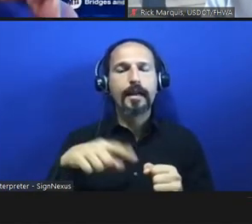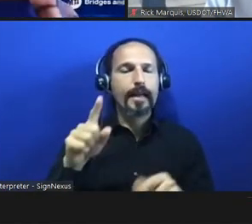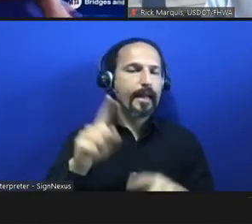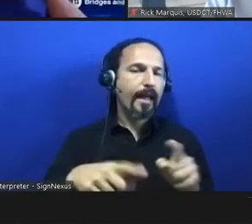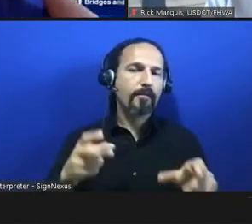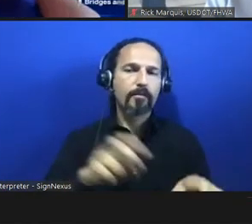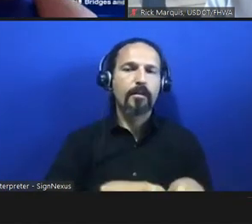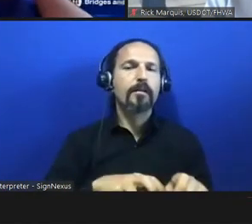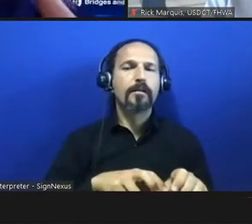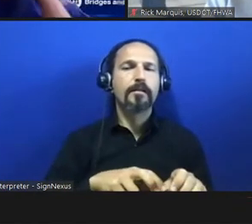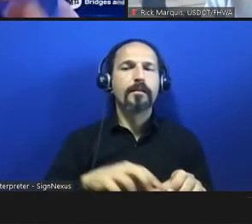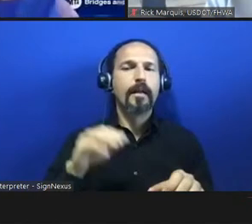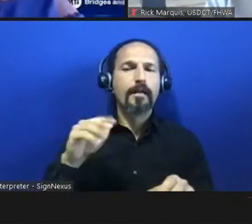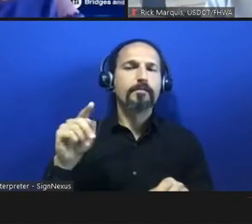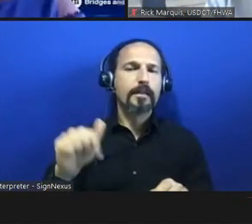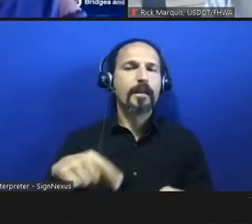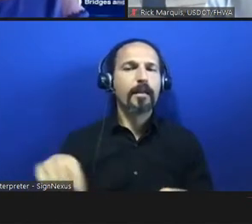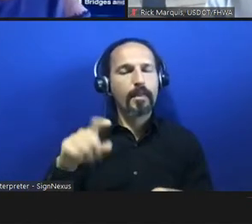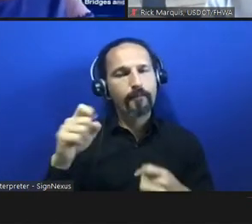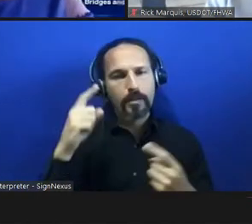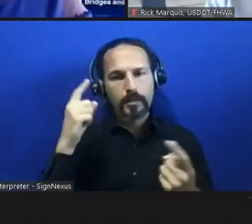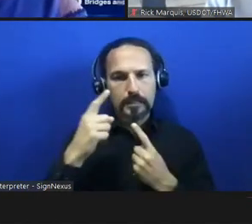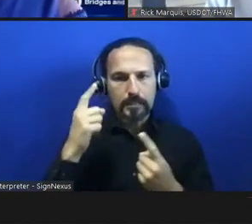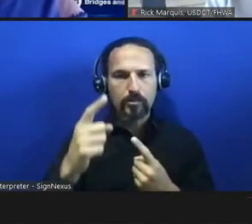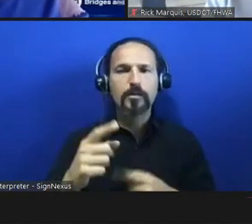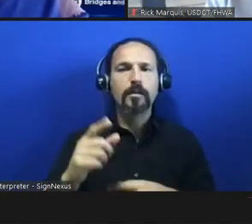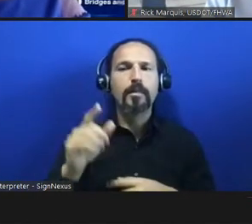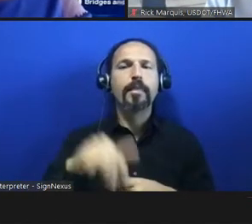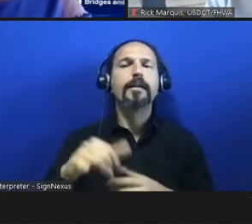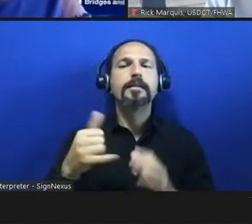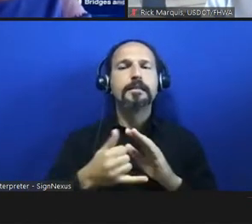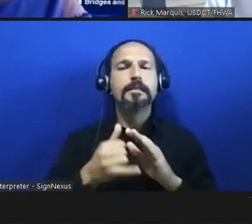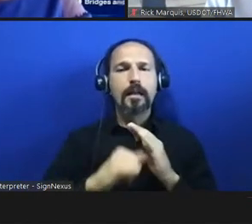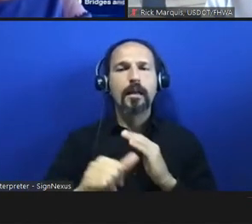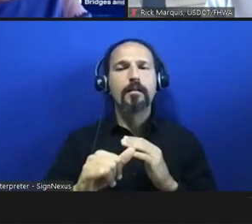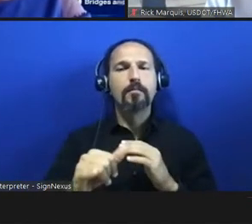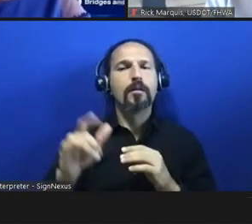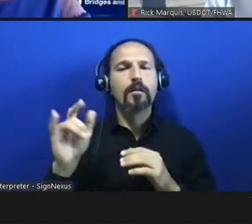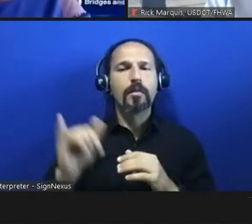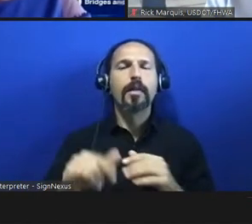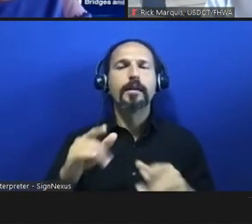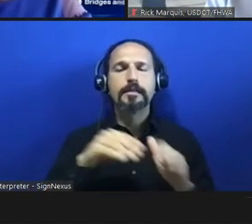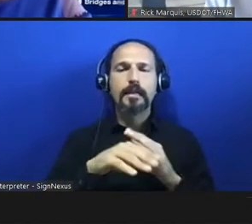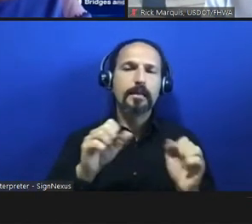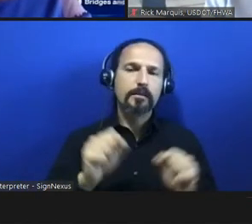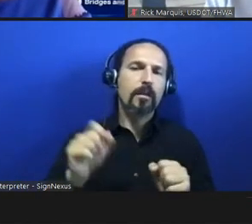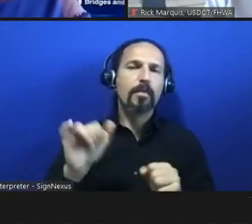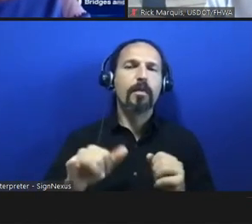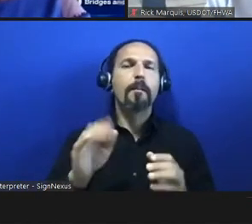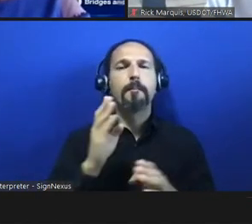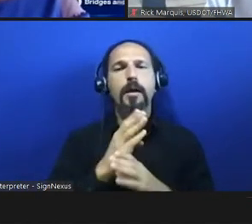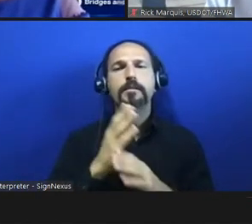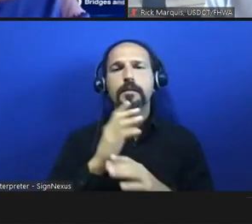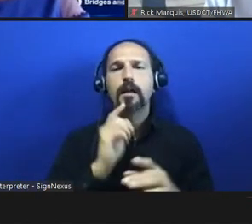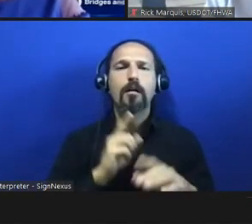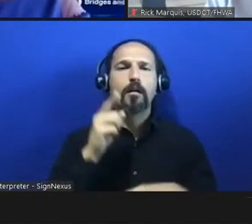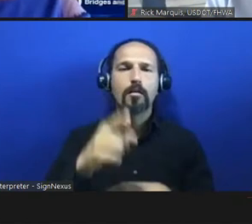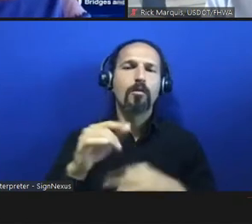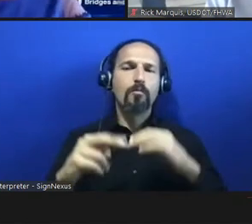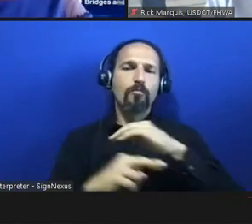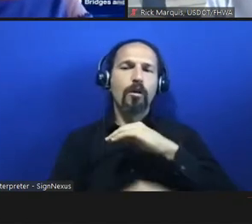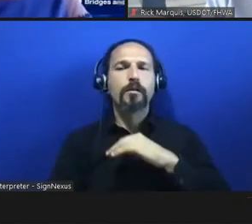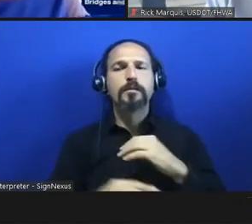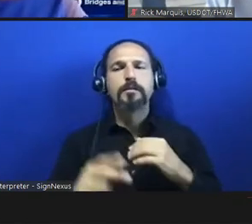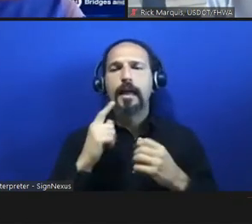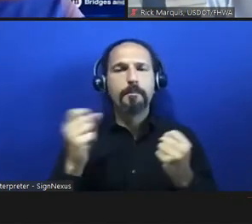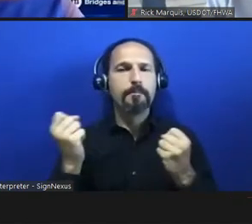transportation deserve our consideration the Subways are marginally accessible the buses don't go over the bridges except for a few